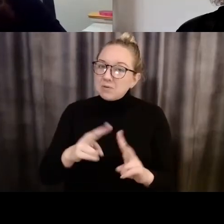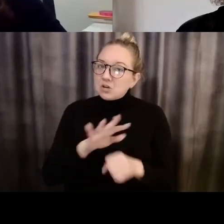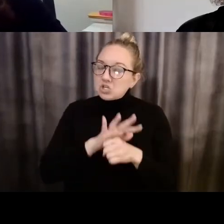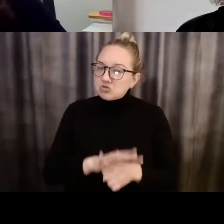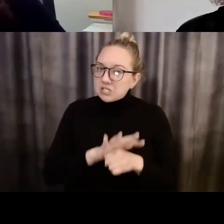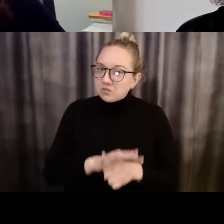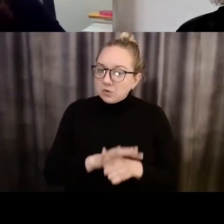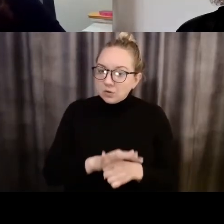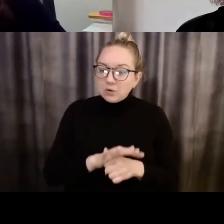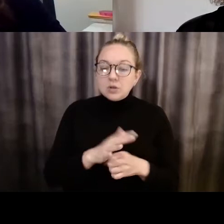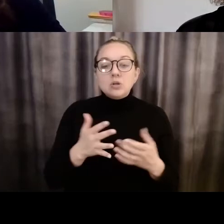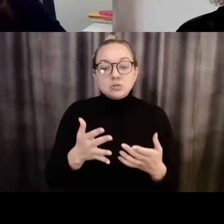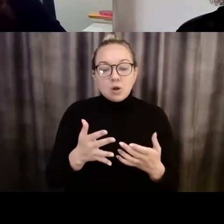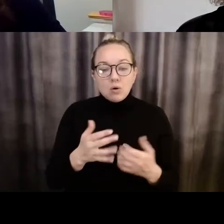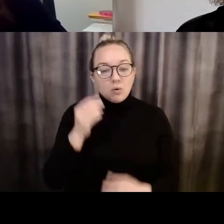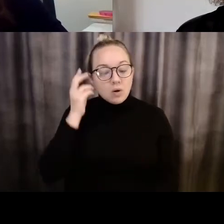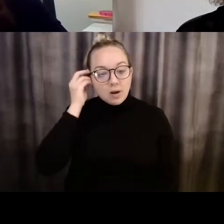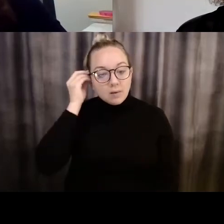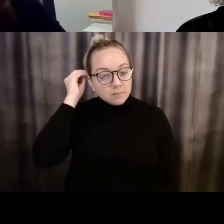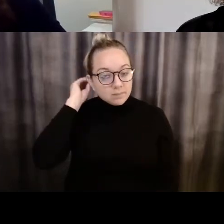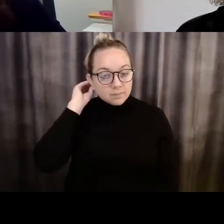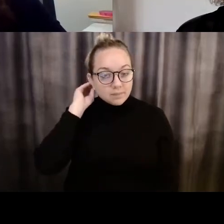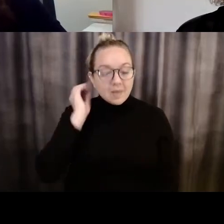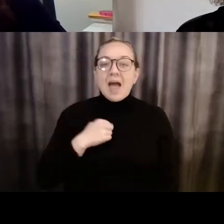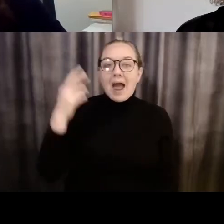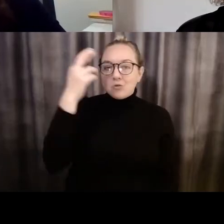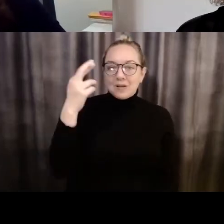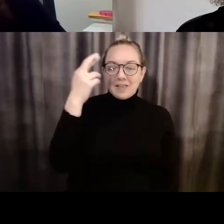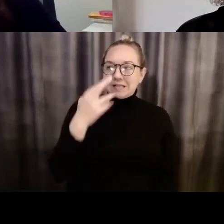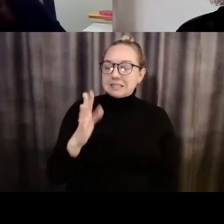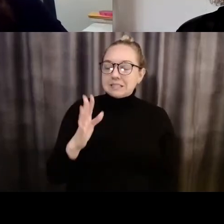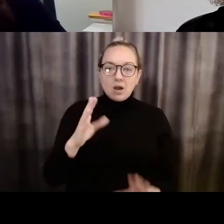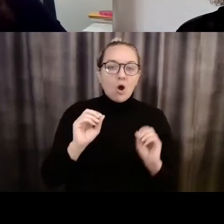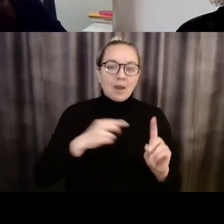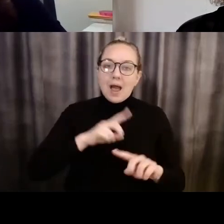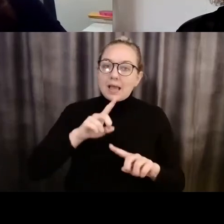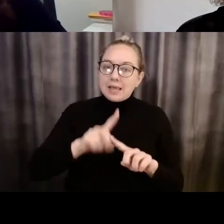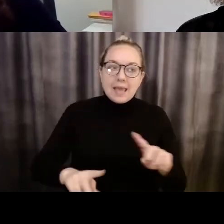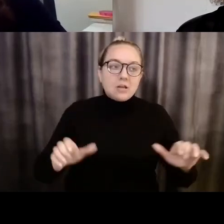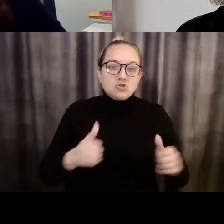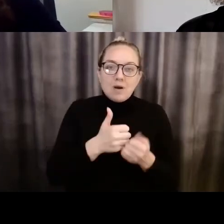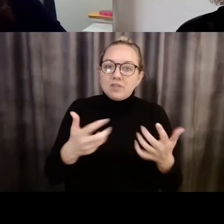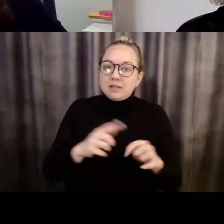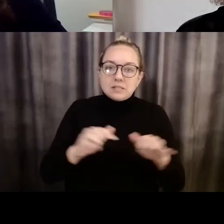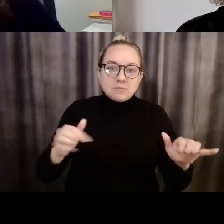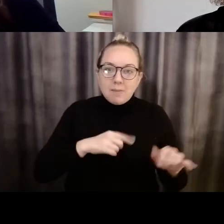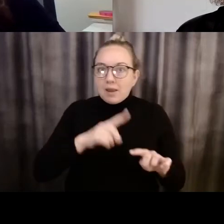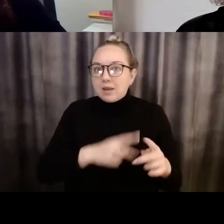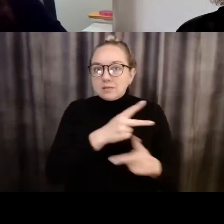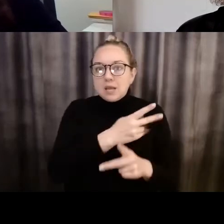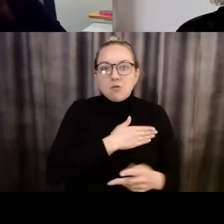really clear very early that I cannot do everything at the same time, right? I cannot mind my baby. I